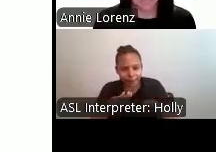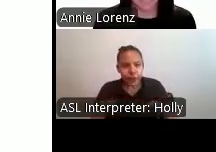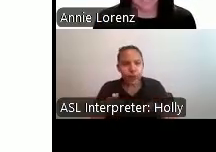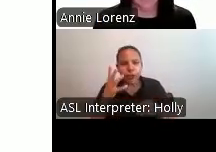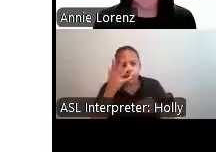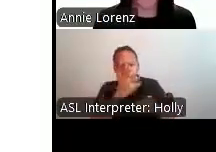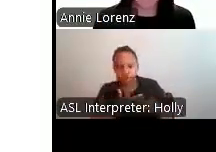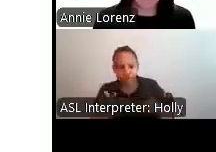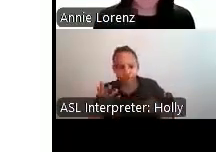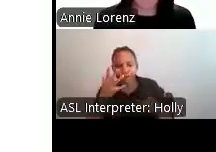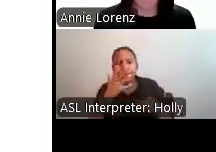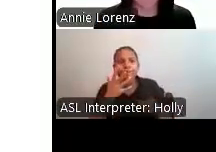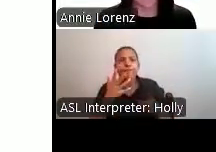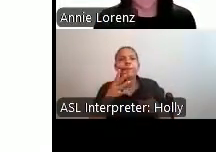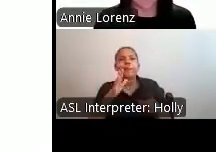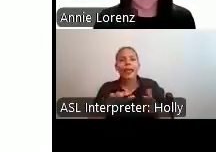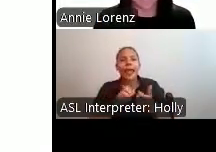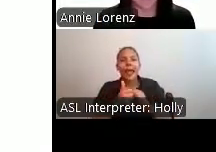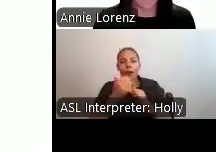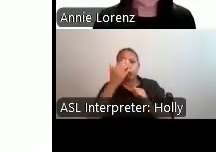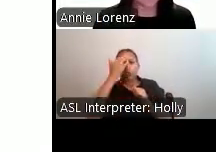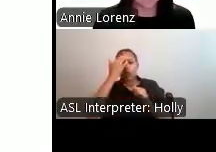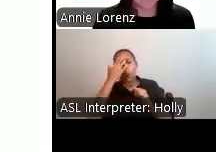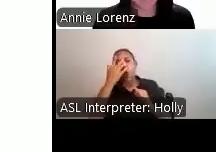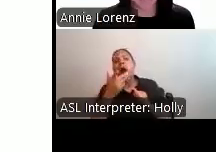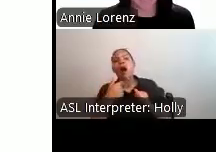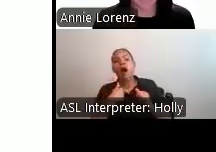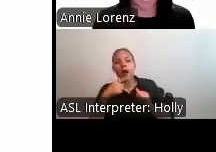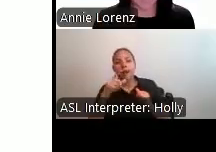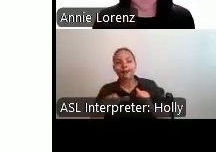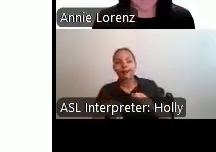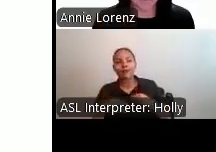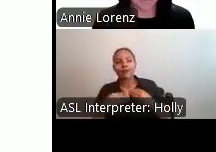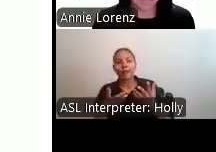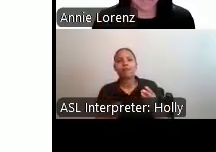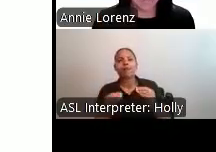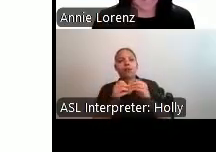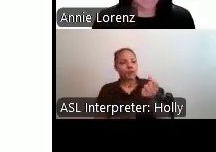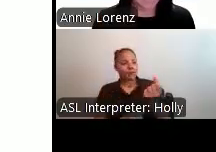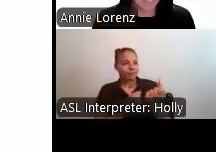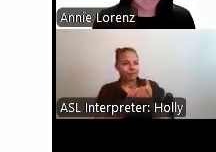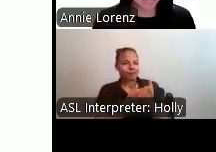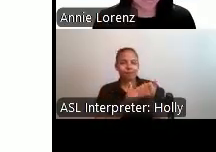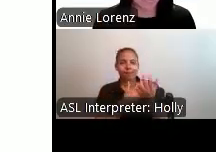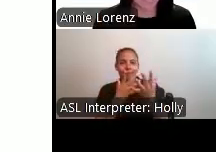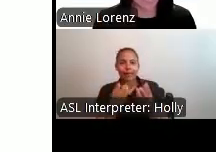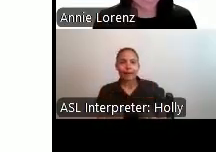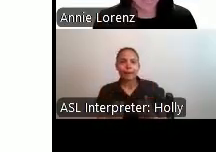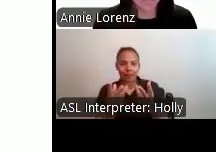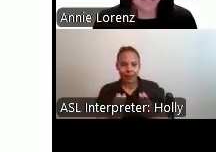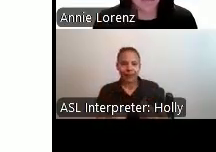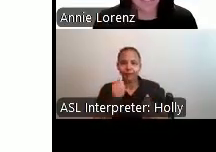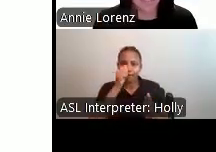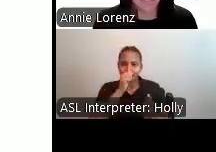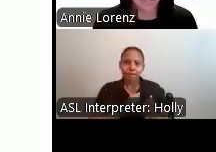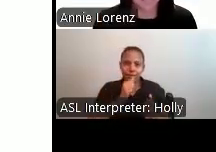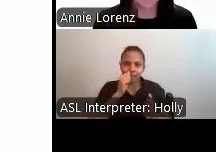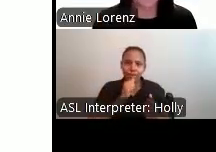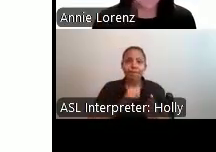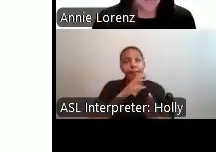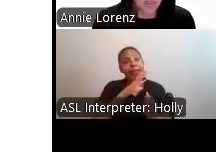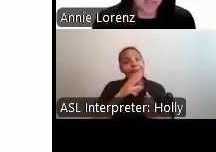takeaway. When we have this kind of awareness, we can respond earlier with empathy and connect people with the right